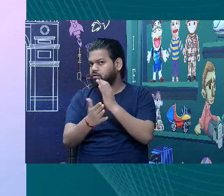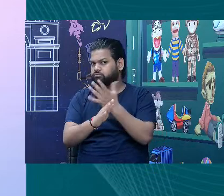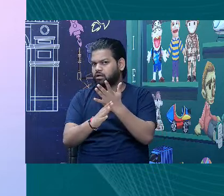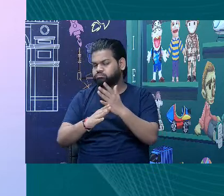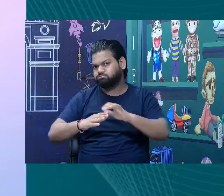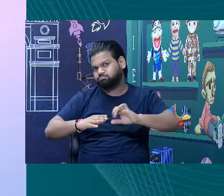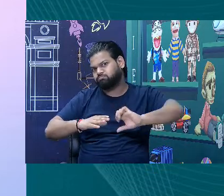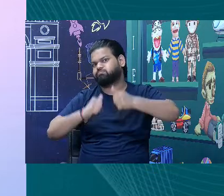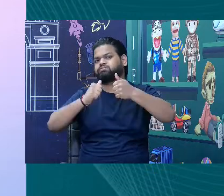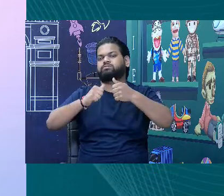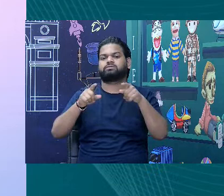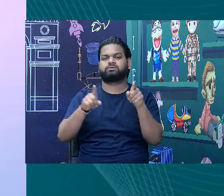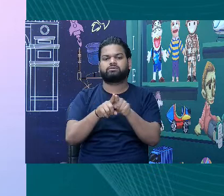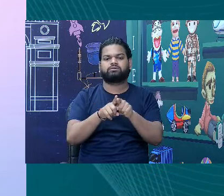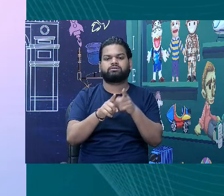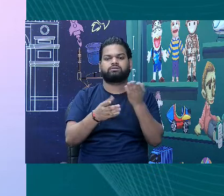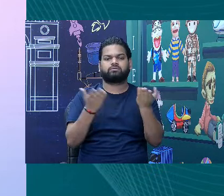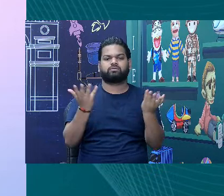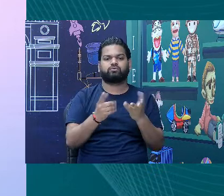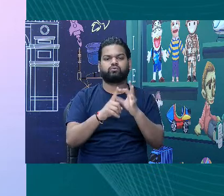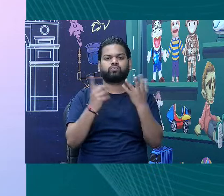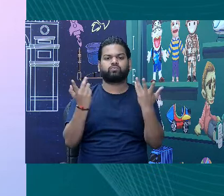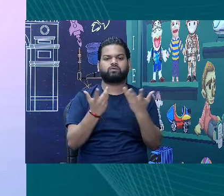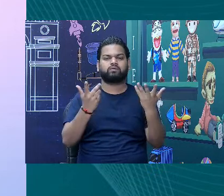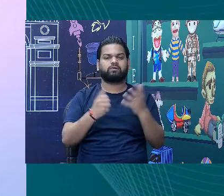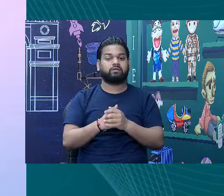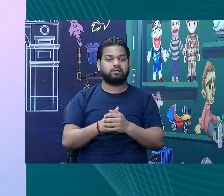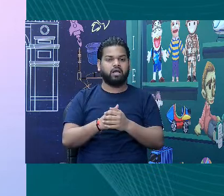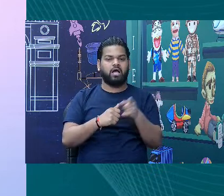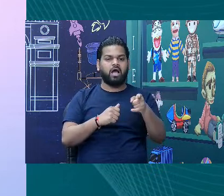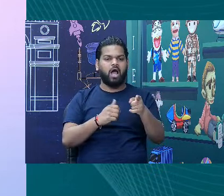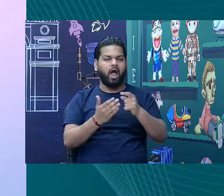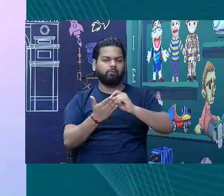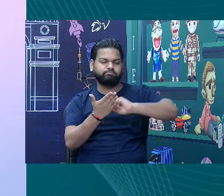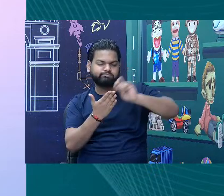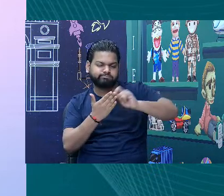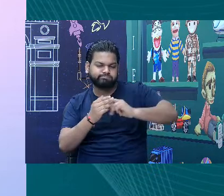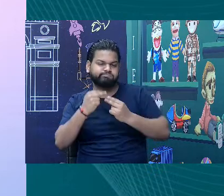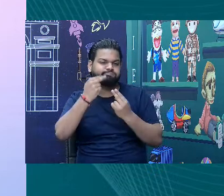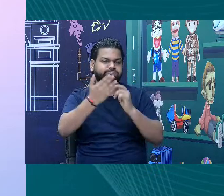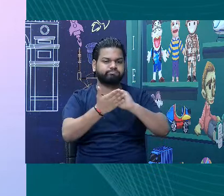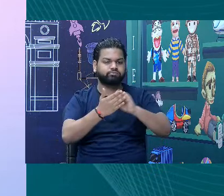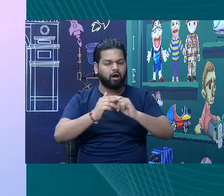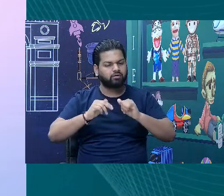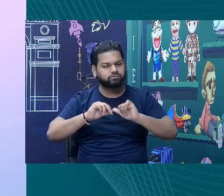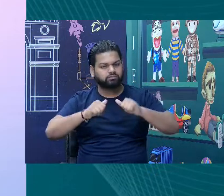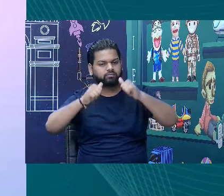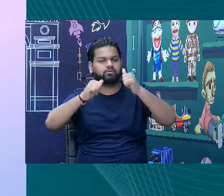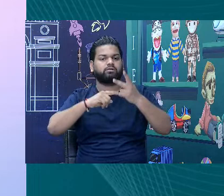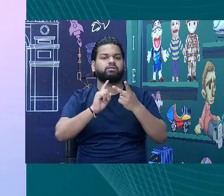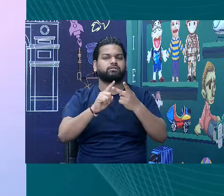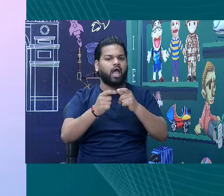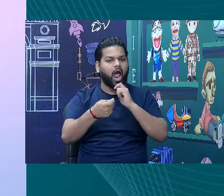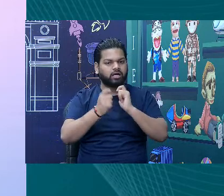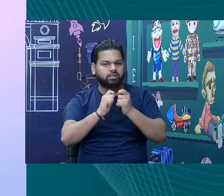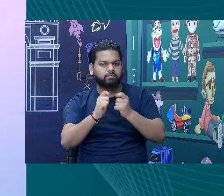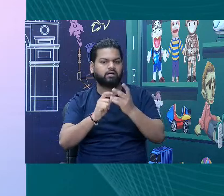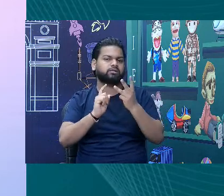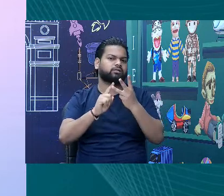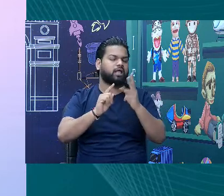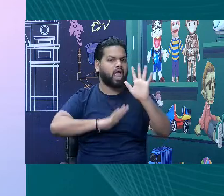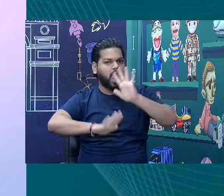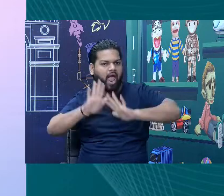So he has had a lot of credential to his life that way. So we can say that these